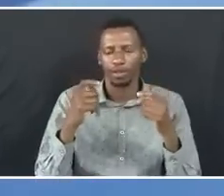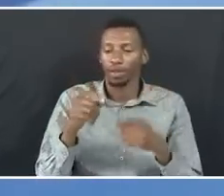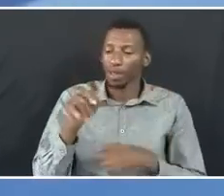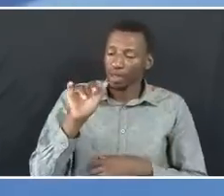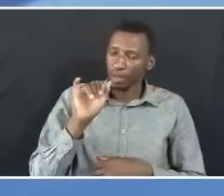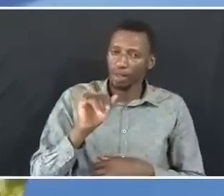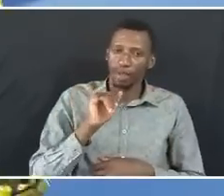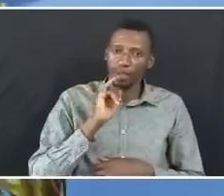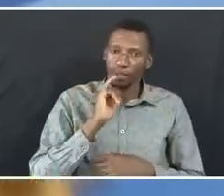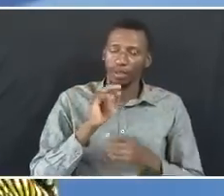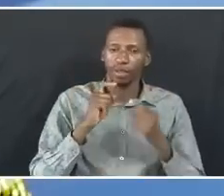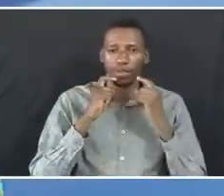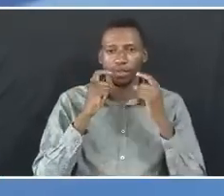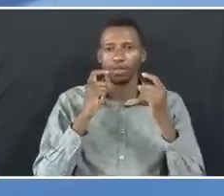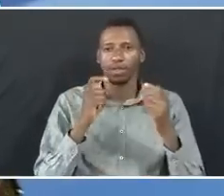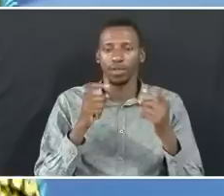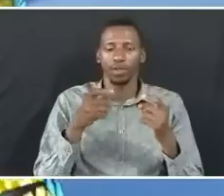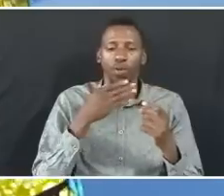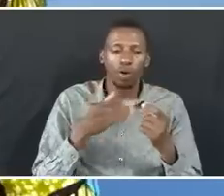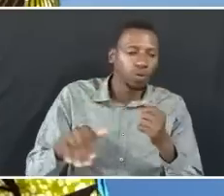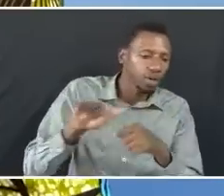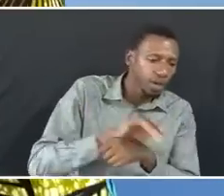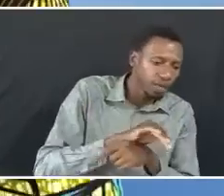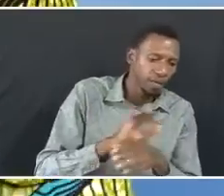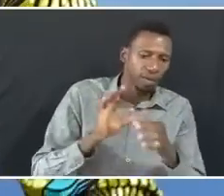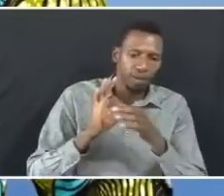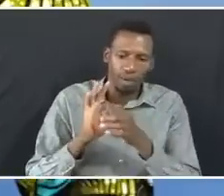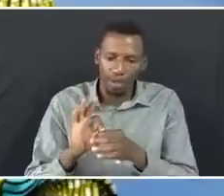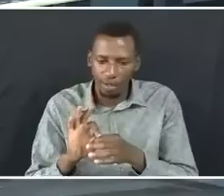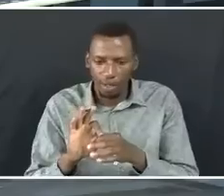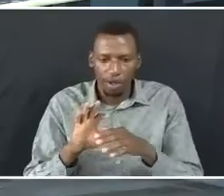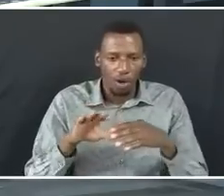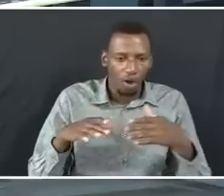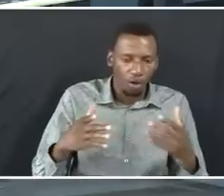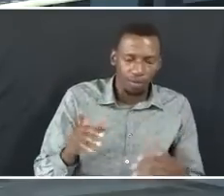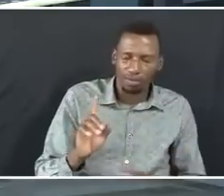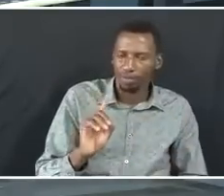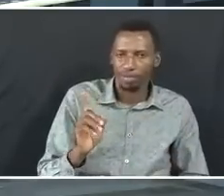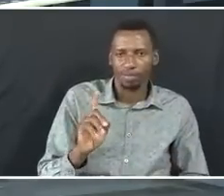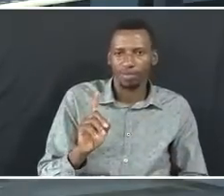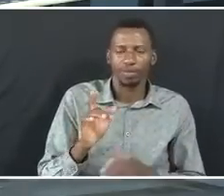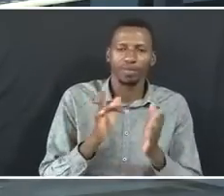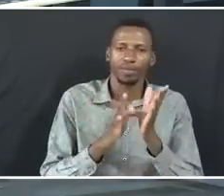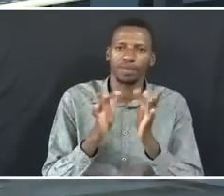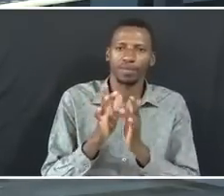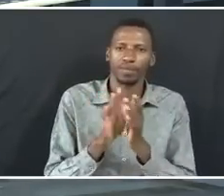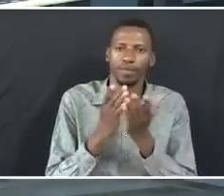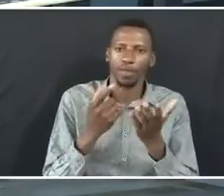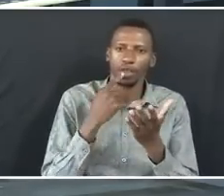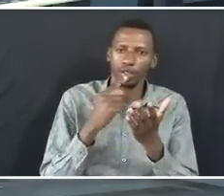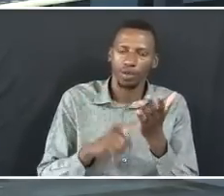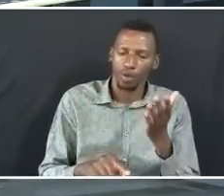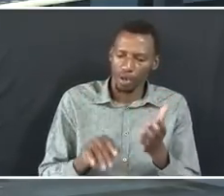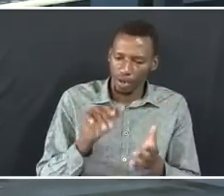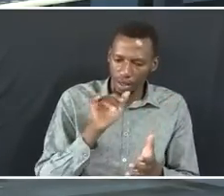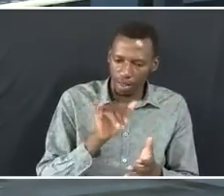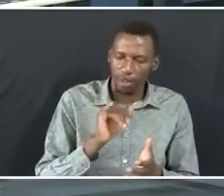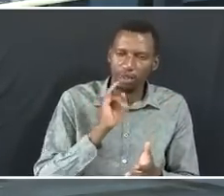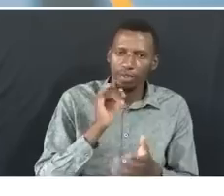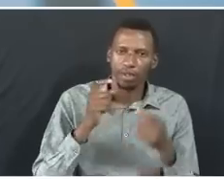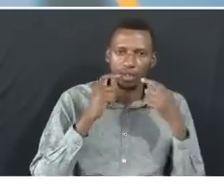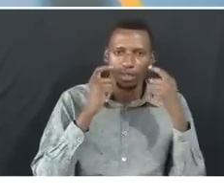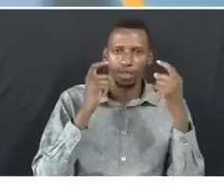culture, cover it with what? The Bible says, it is sin. Introduced by